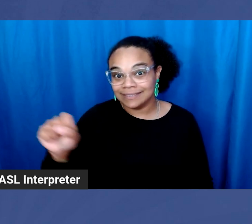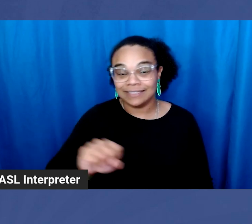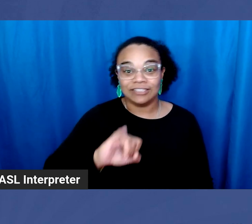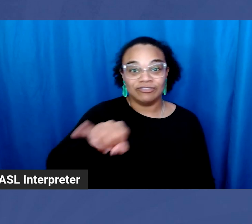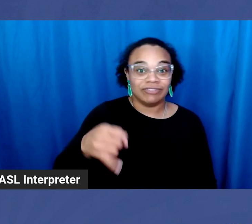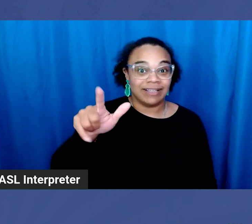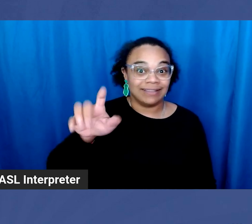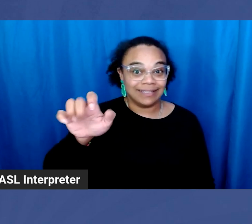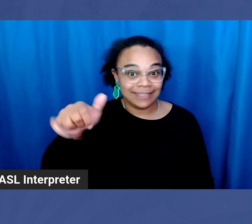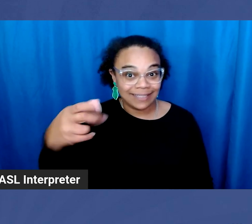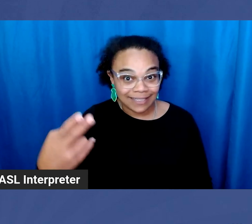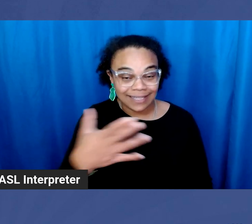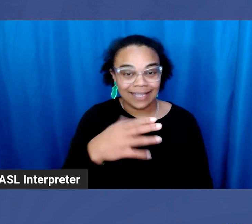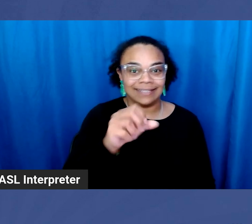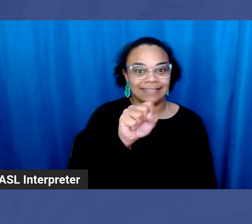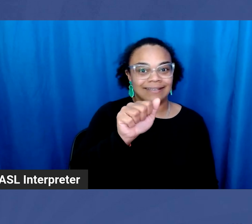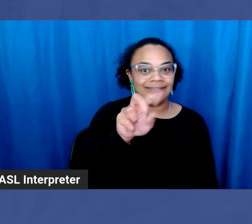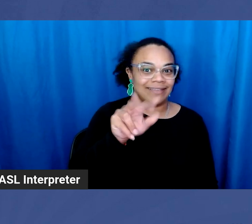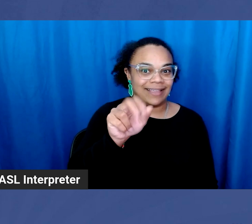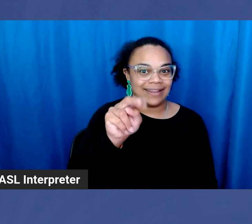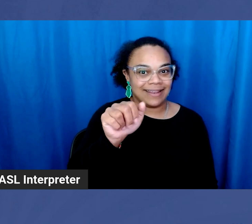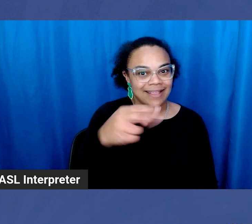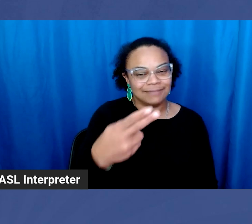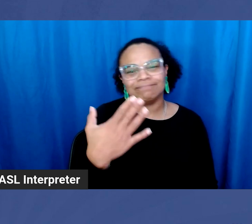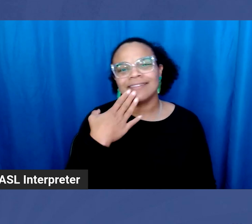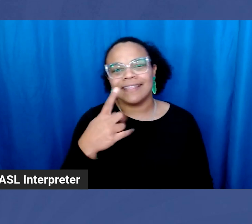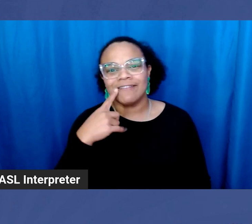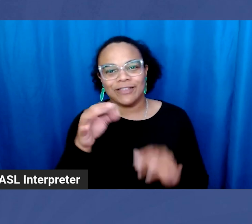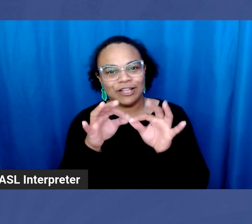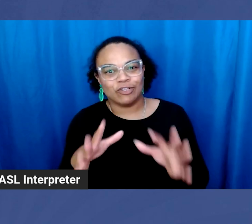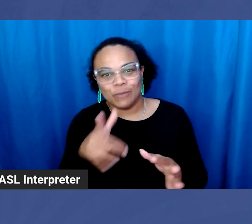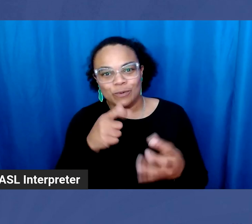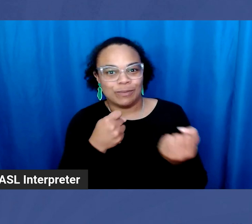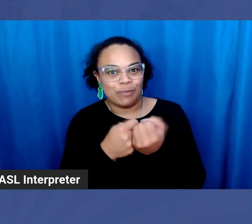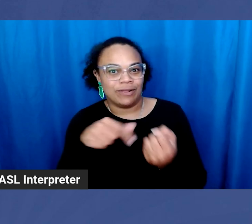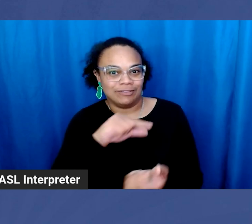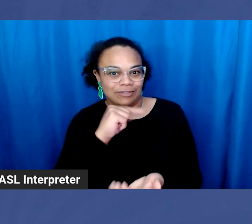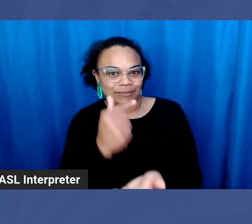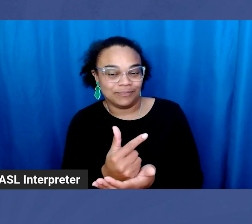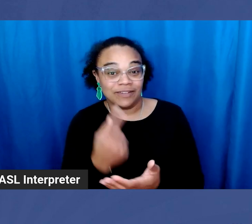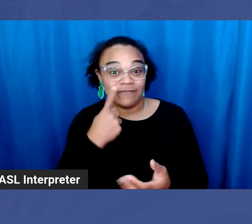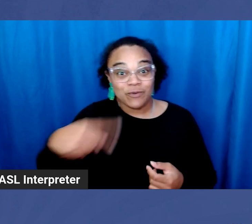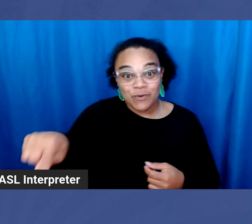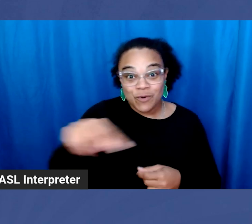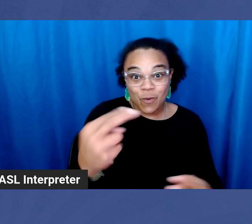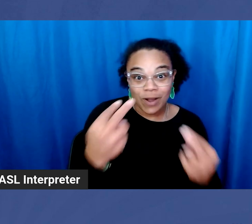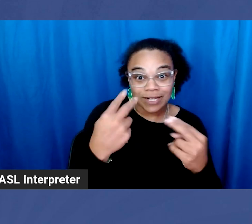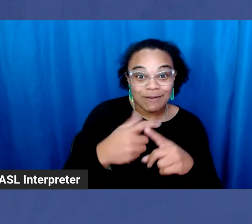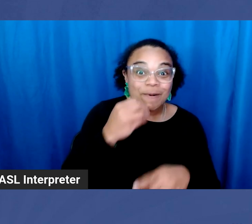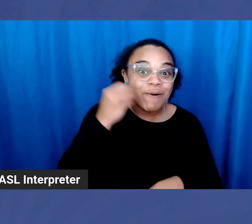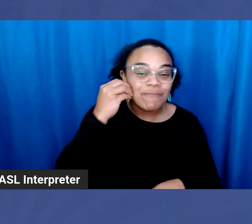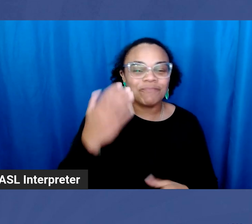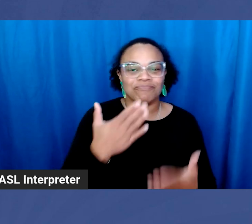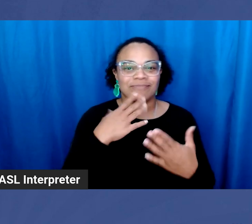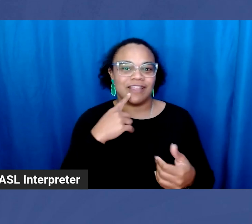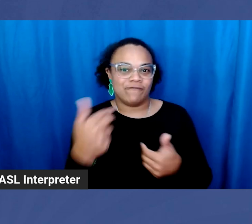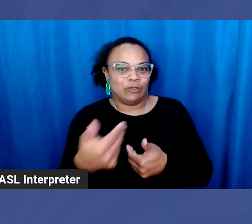and the interpreters supporting this graduation. And for those watching at home, thank you for joining us to celebrate these incredible